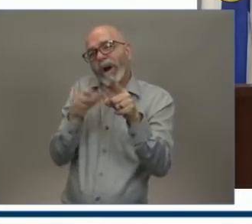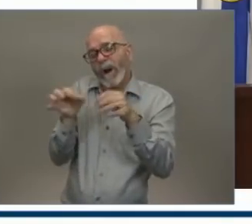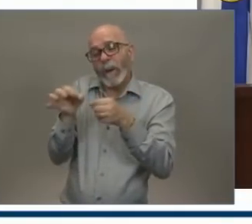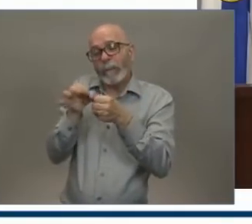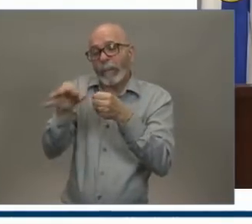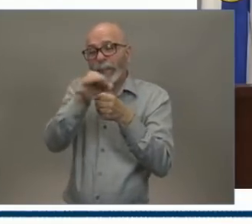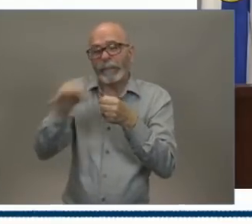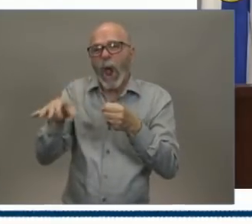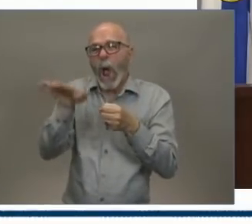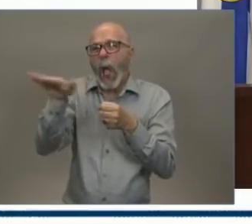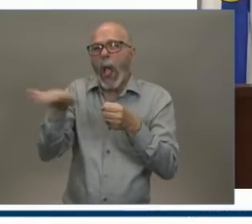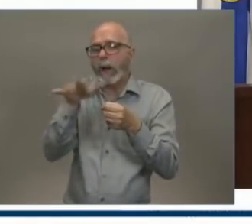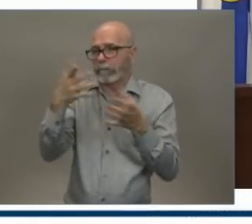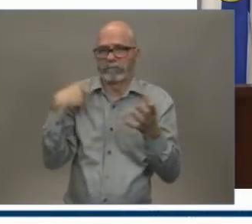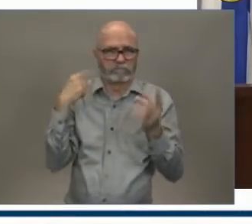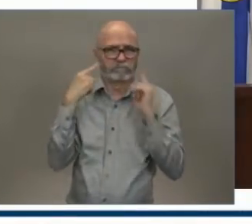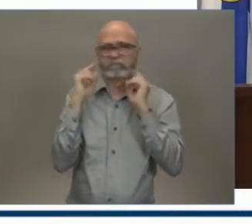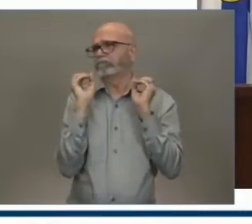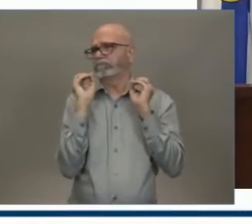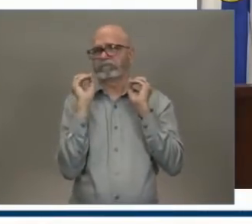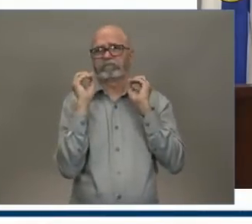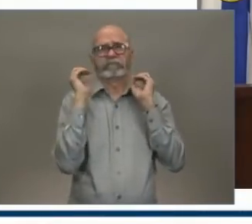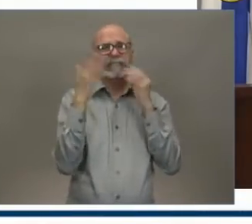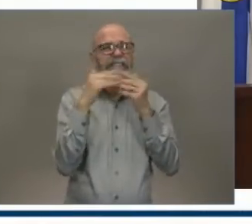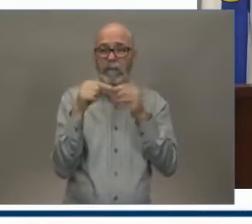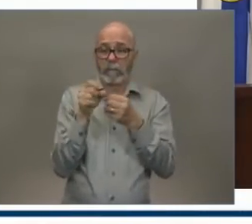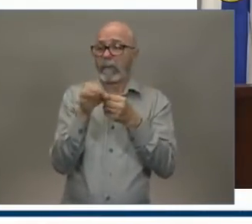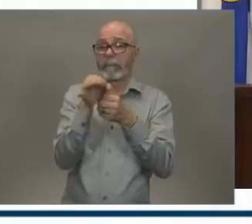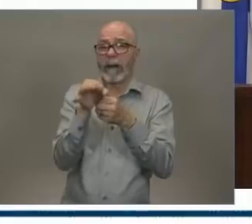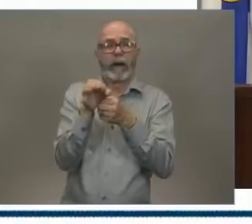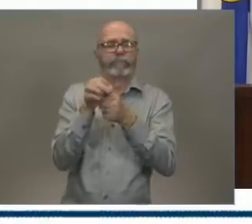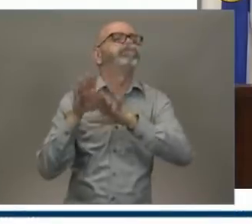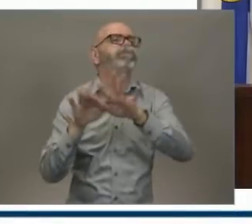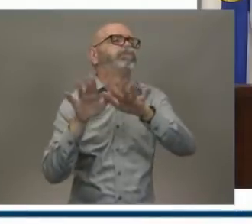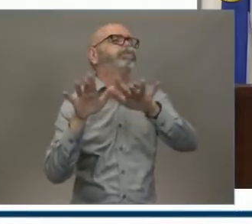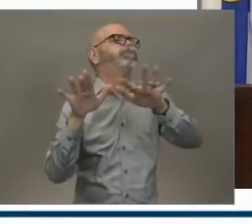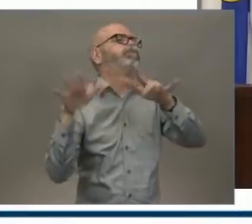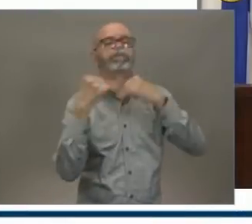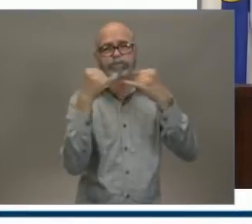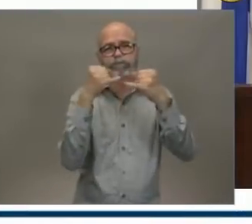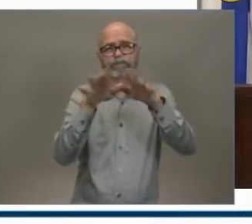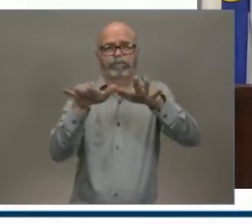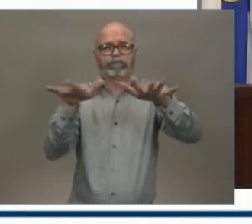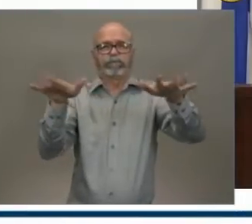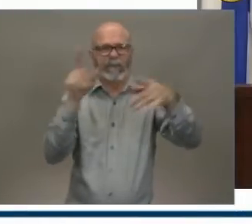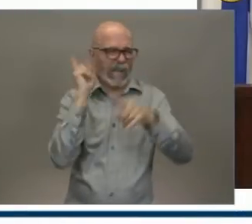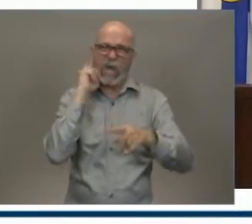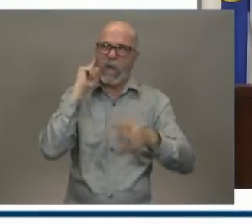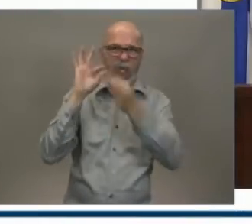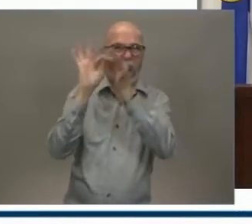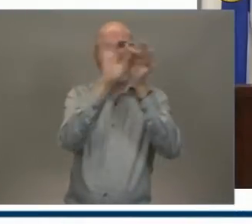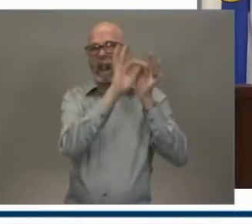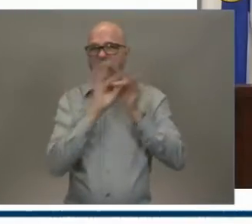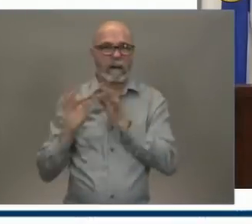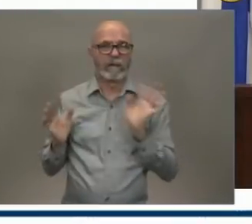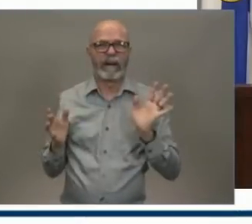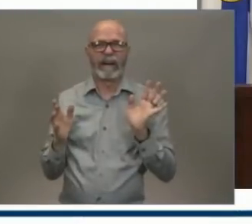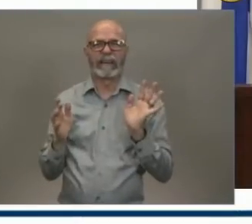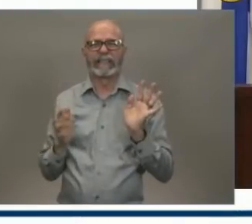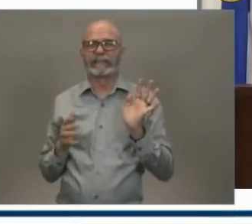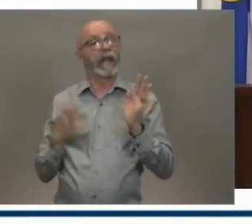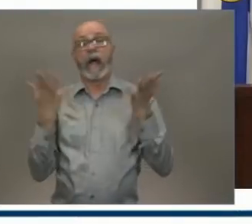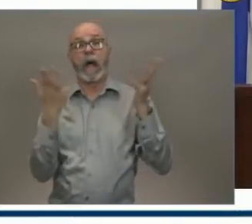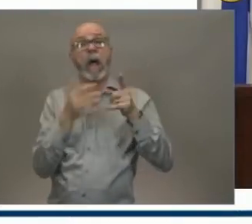that they spread rather quickly? Presumably, these people would have had to travel within the province at some point, either through an airport or to their